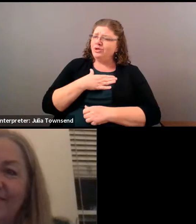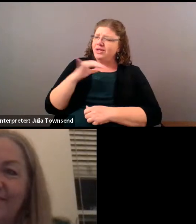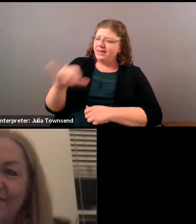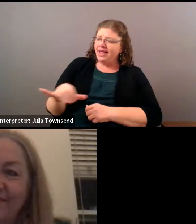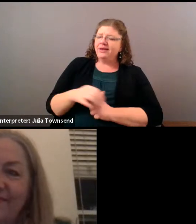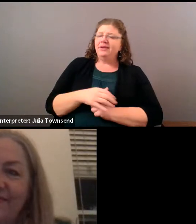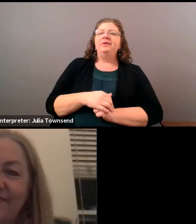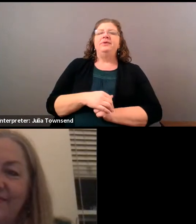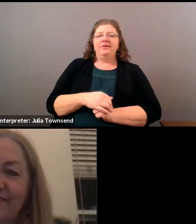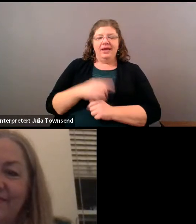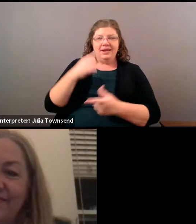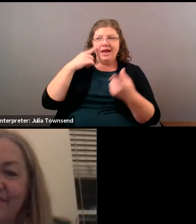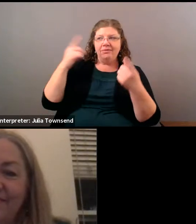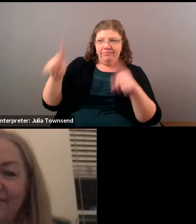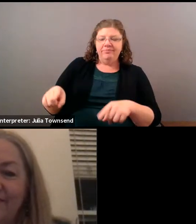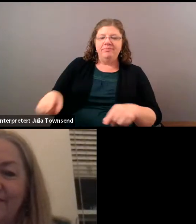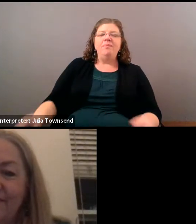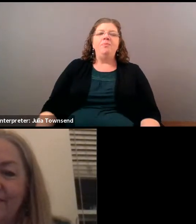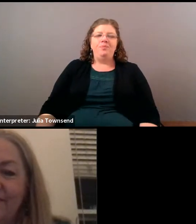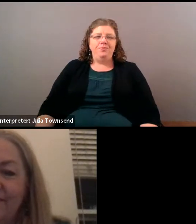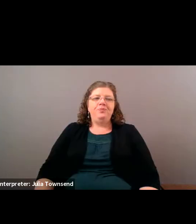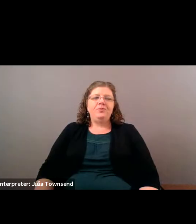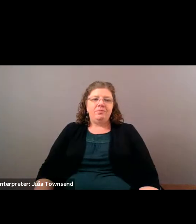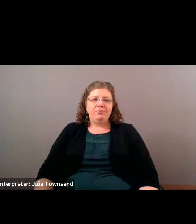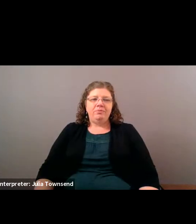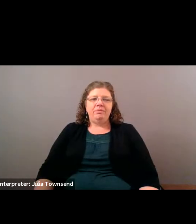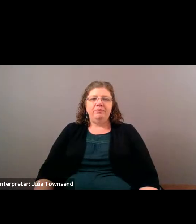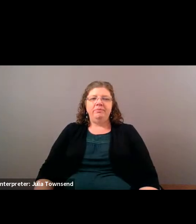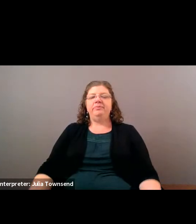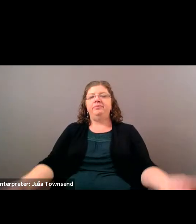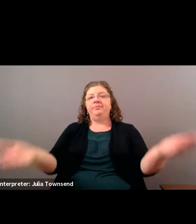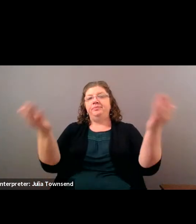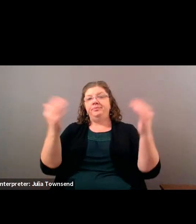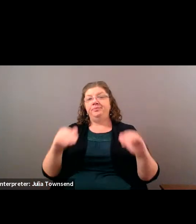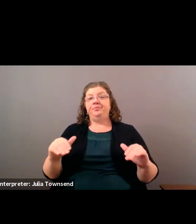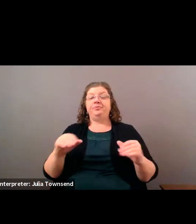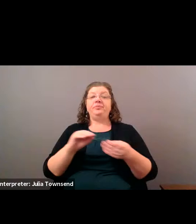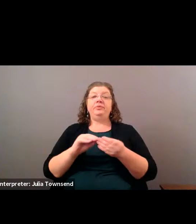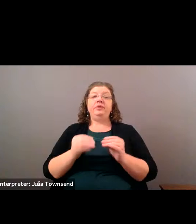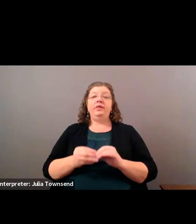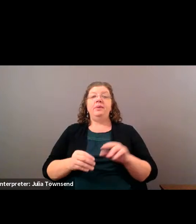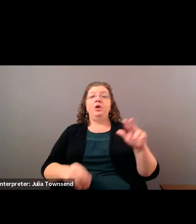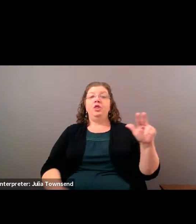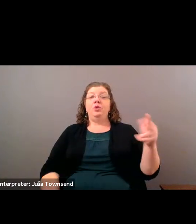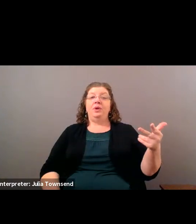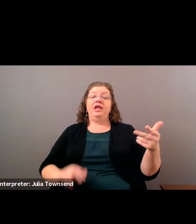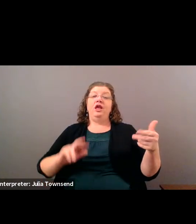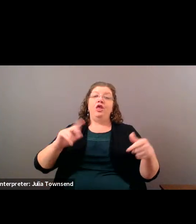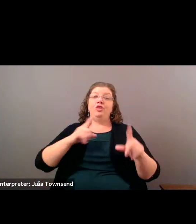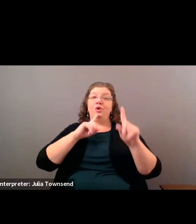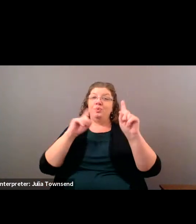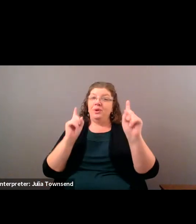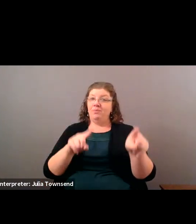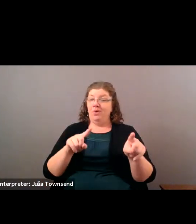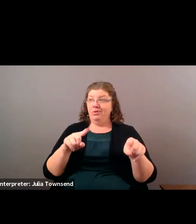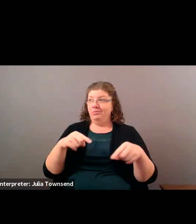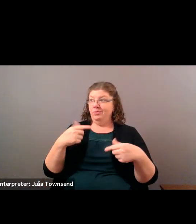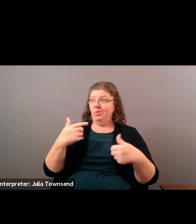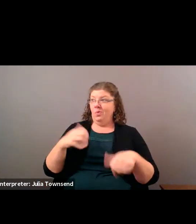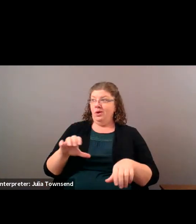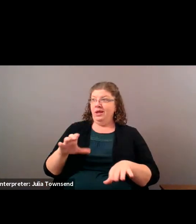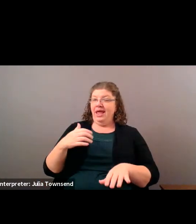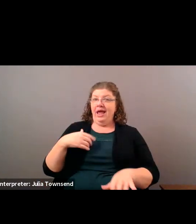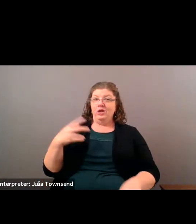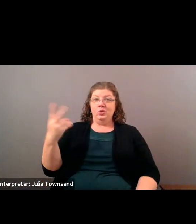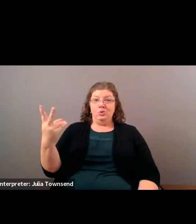I second that. We go on to number 3, the third report, since we've already done 2 reports